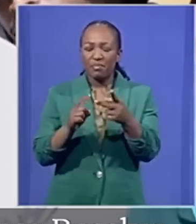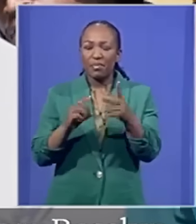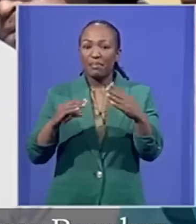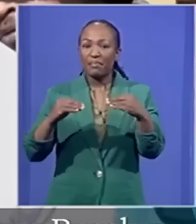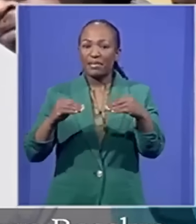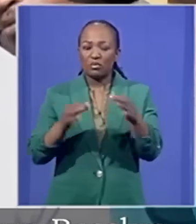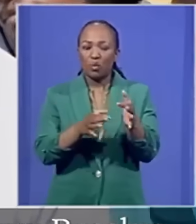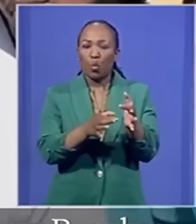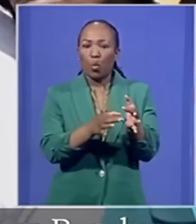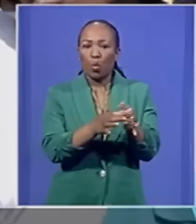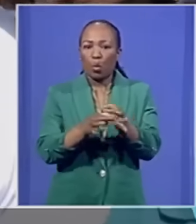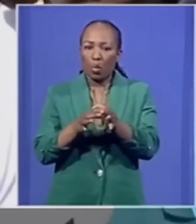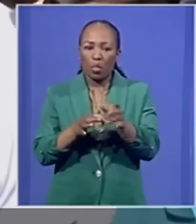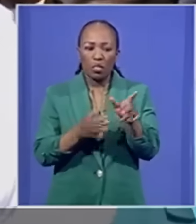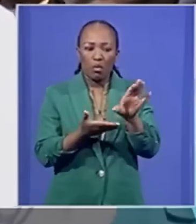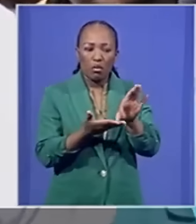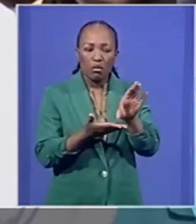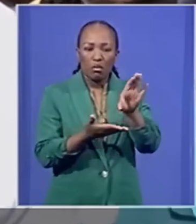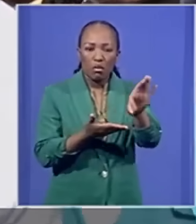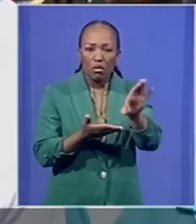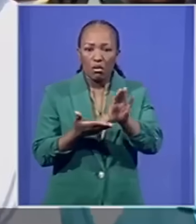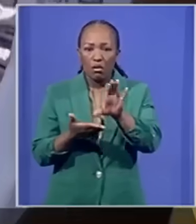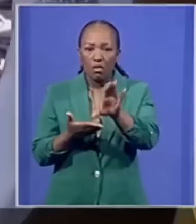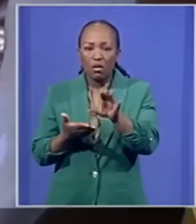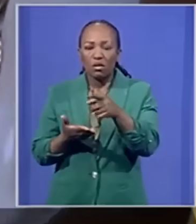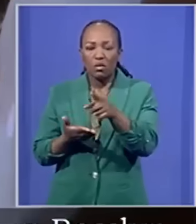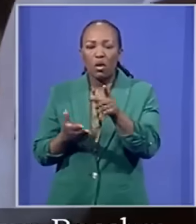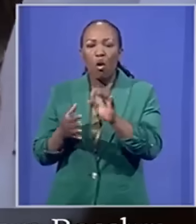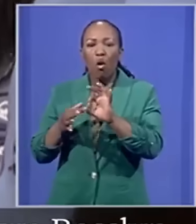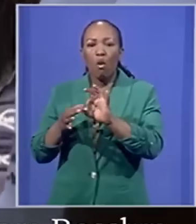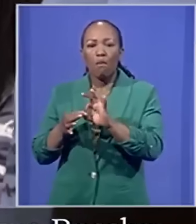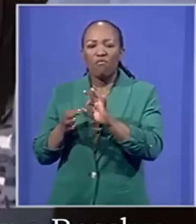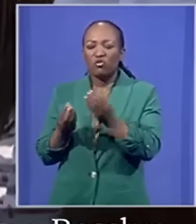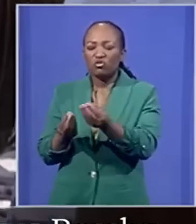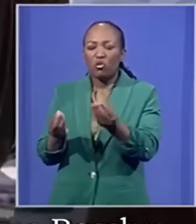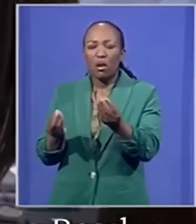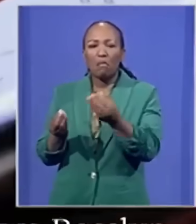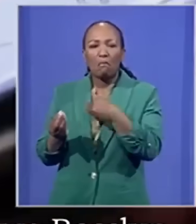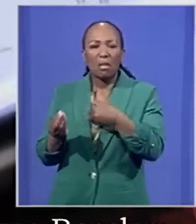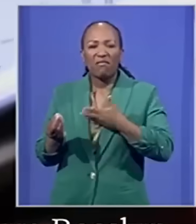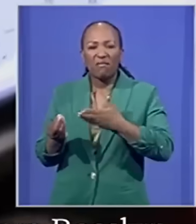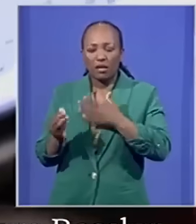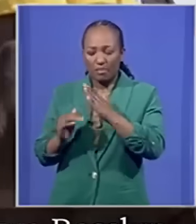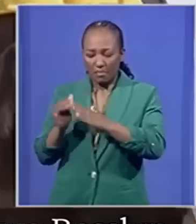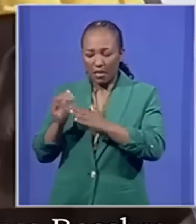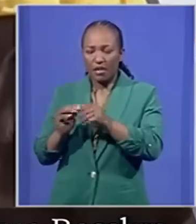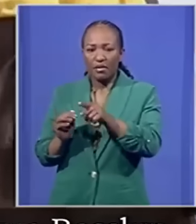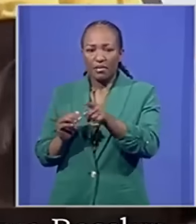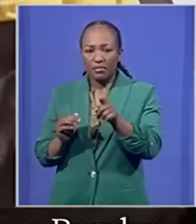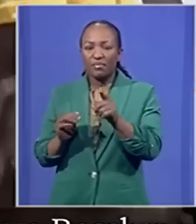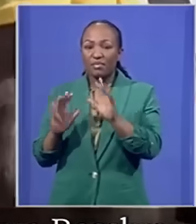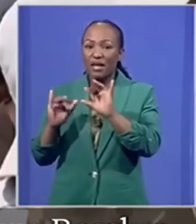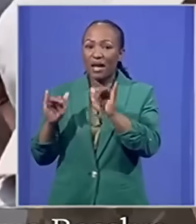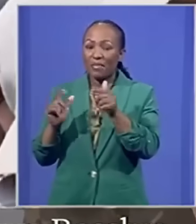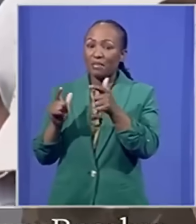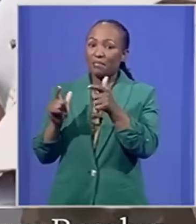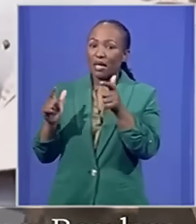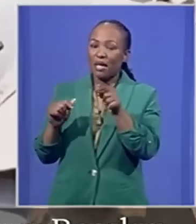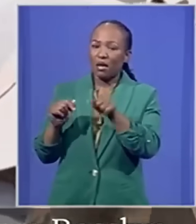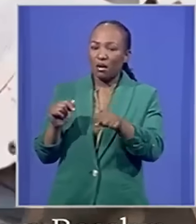build the orphans homes and so on. Batsamaisi ba golo ba BMW, Nissan le ditlamo tse dingwe ba